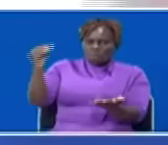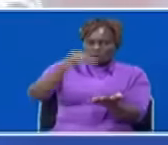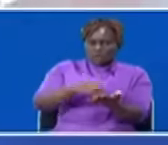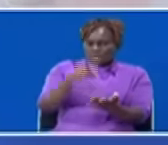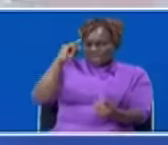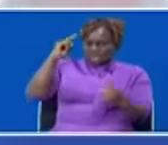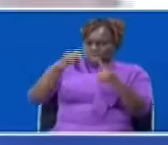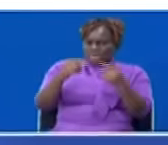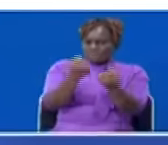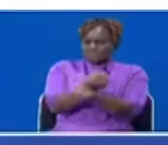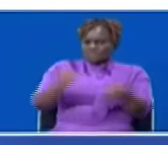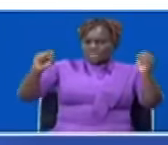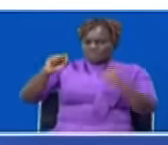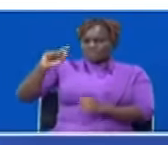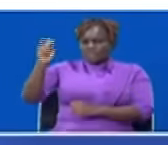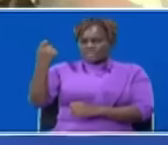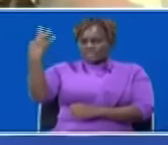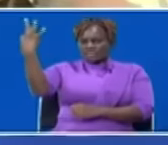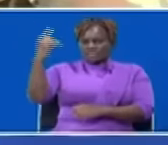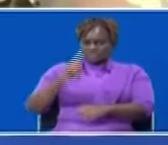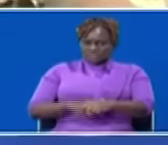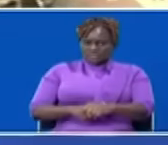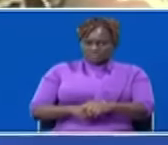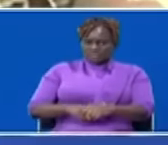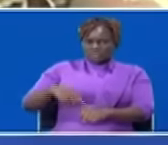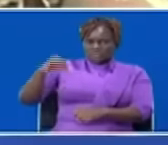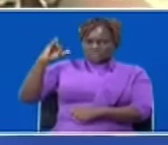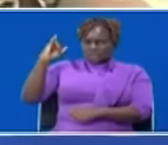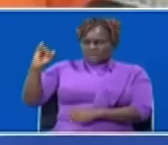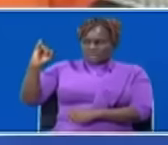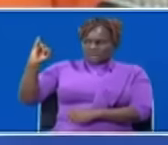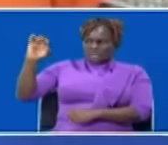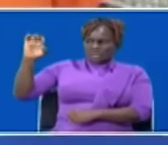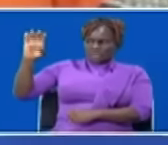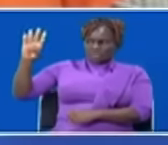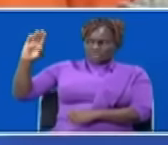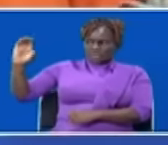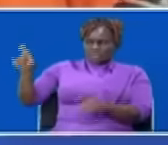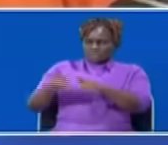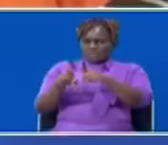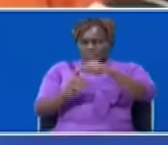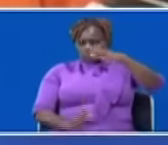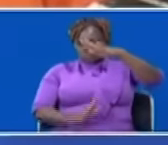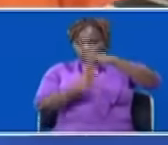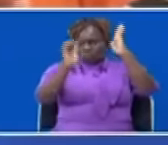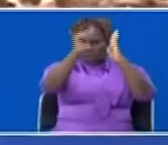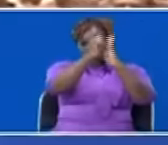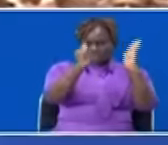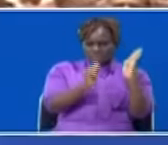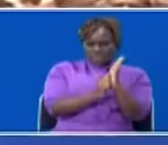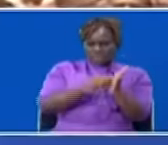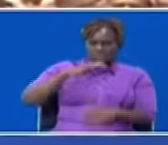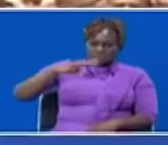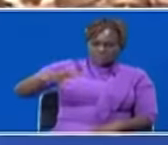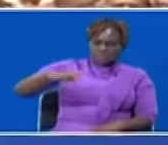Ili tukomboe nchi yetu tena mara ya tatu. The IBC issue also took center stage at every stopover, with speaker